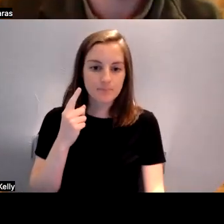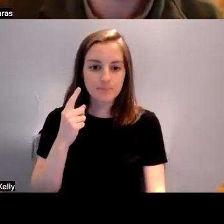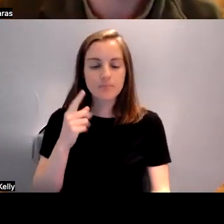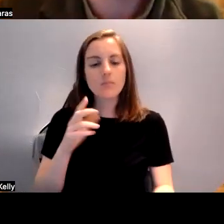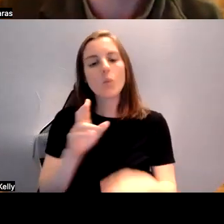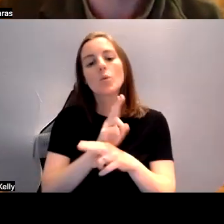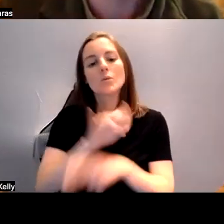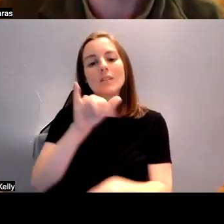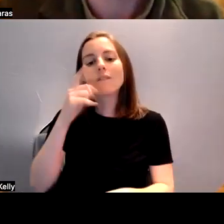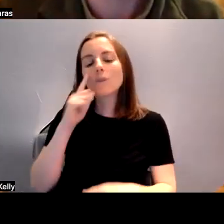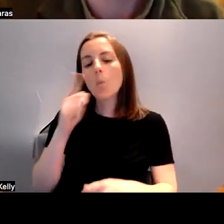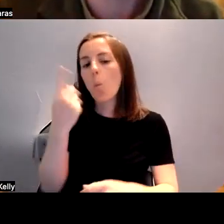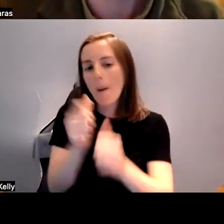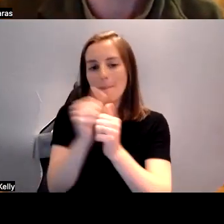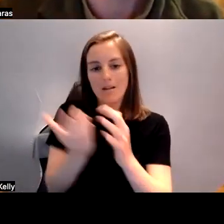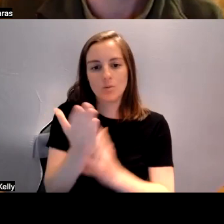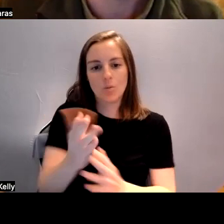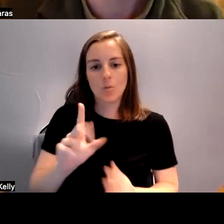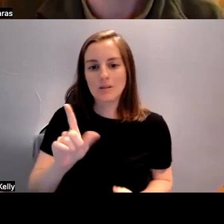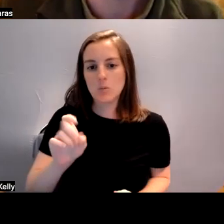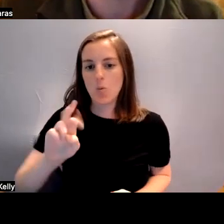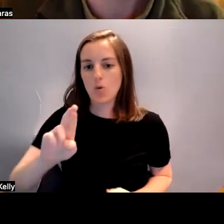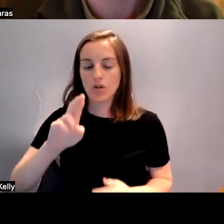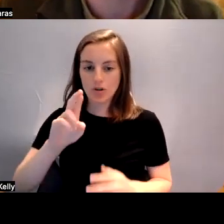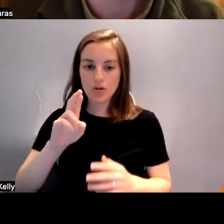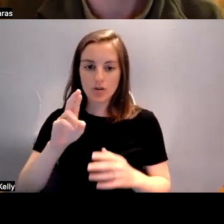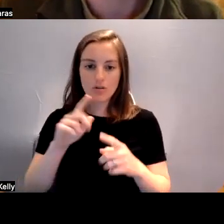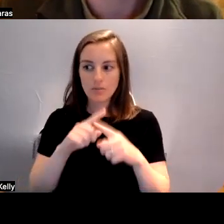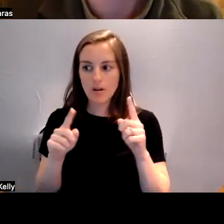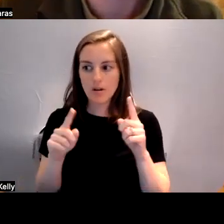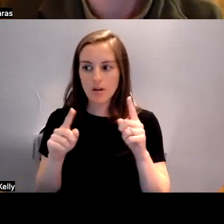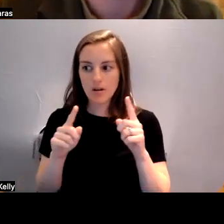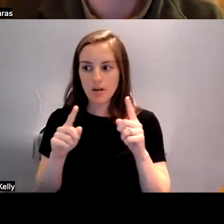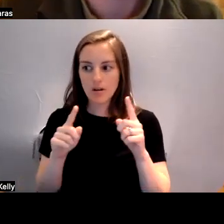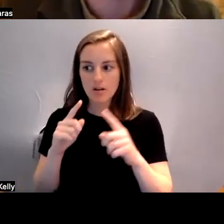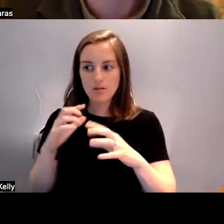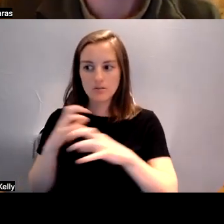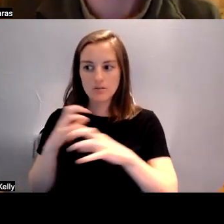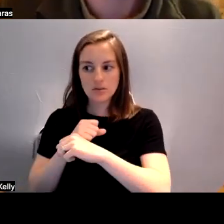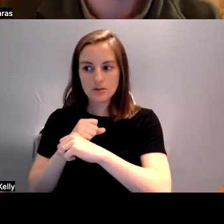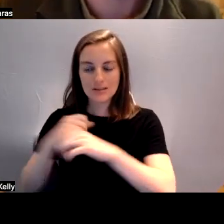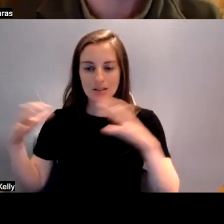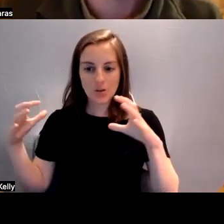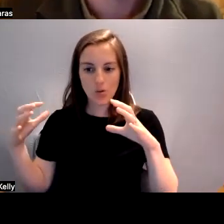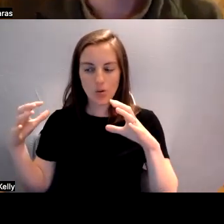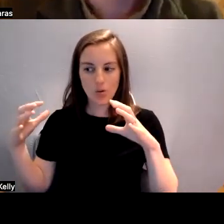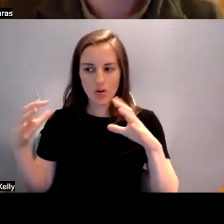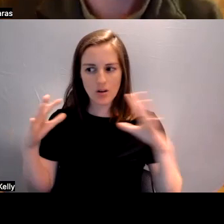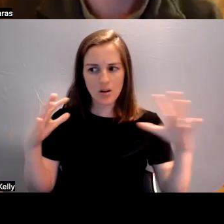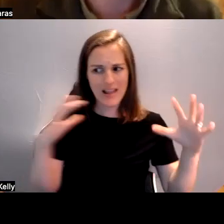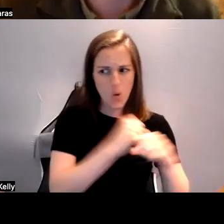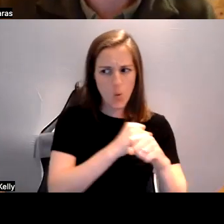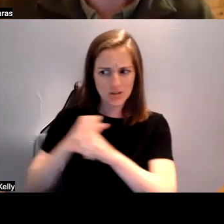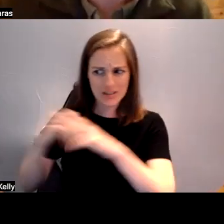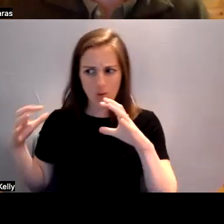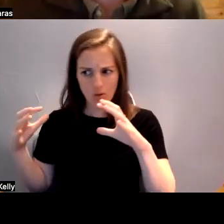all the decoder. But during the inference, we can sample one at a time and run decoder multiple times. So